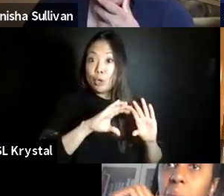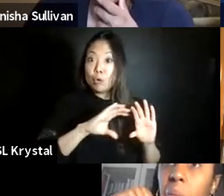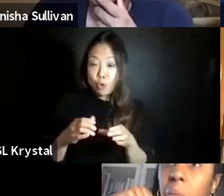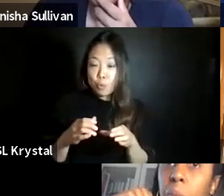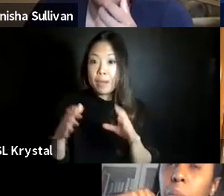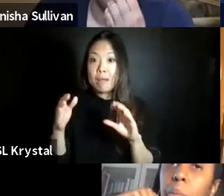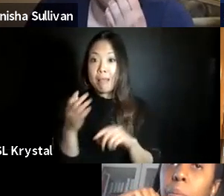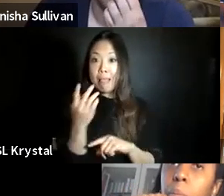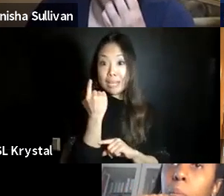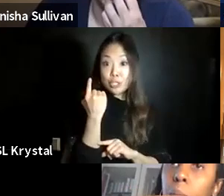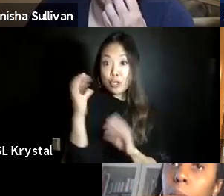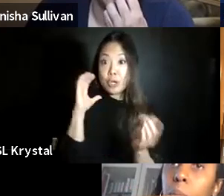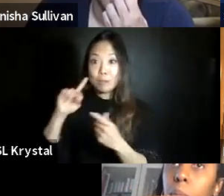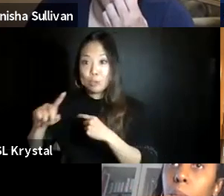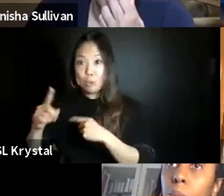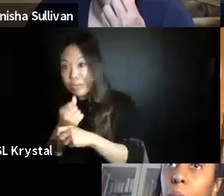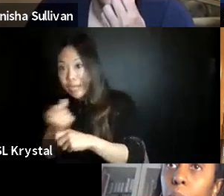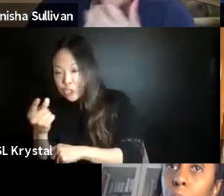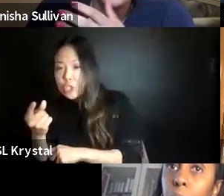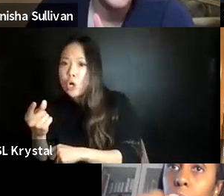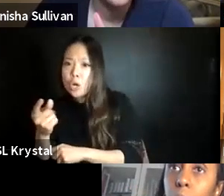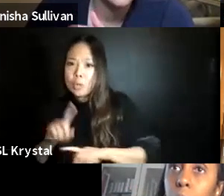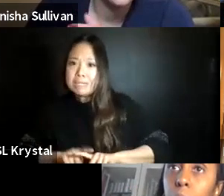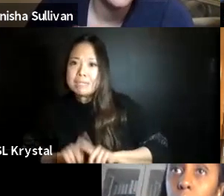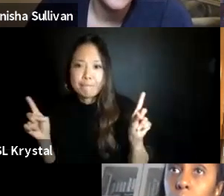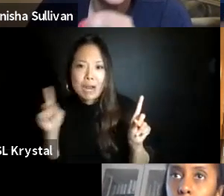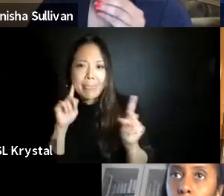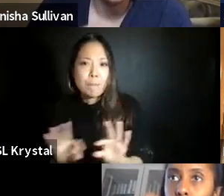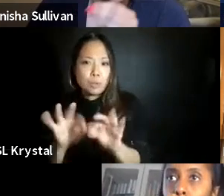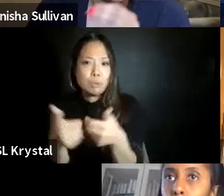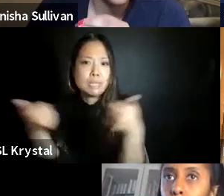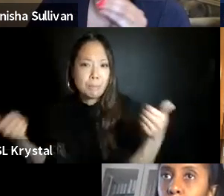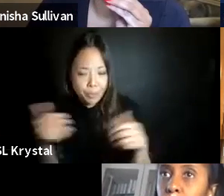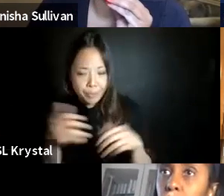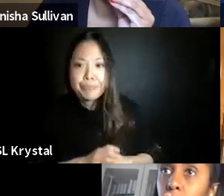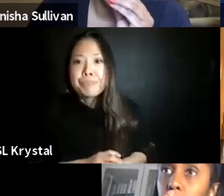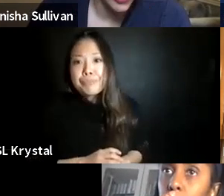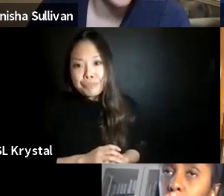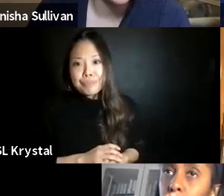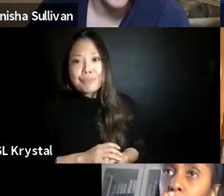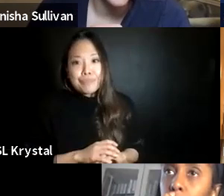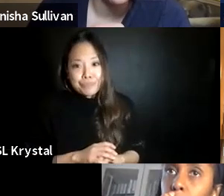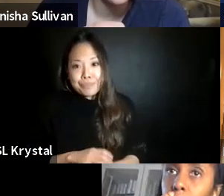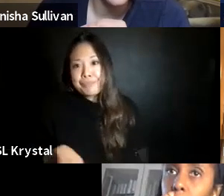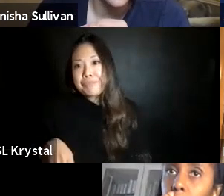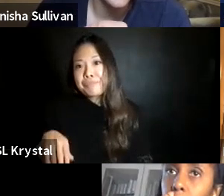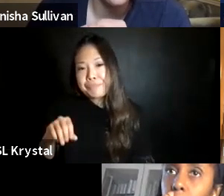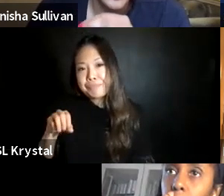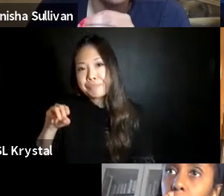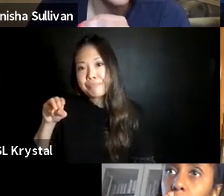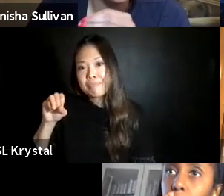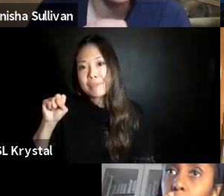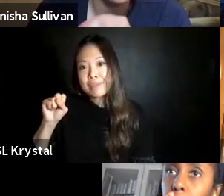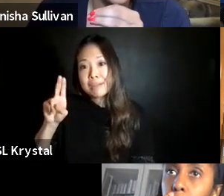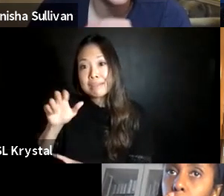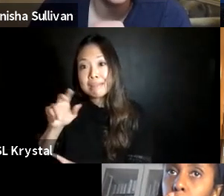it might be easier to bifurcate those two. So I'm fine with doing that. I do want us to get to some decisions tonight. So if